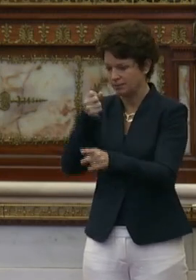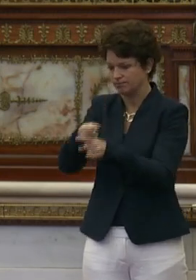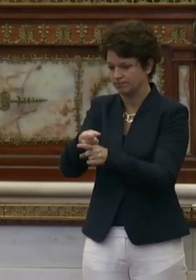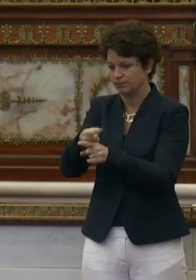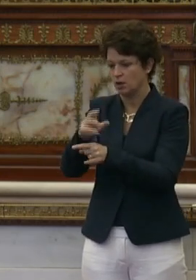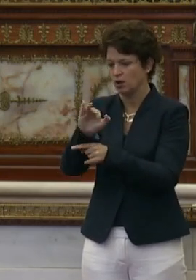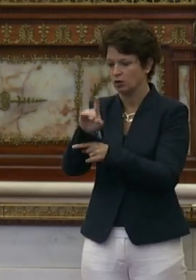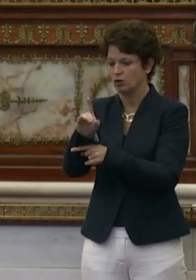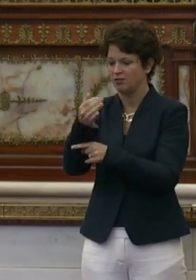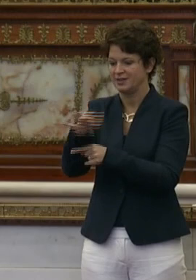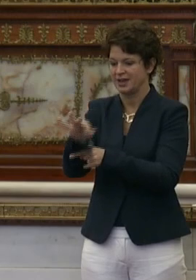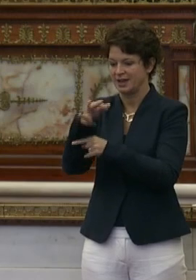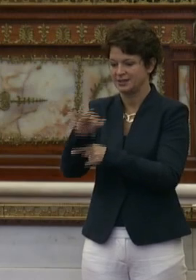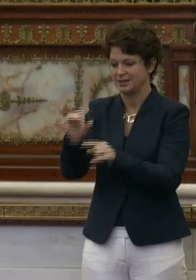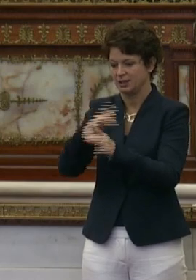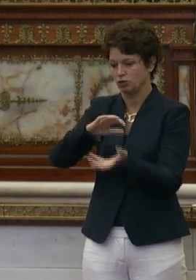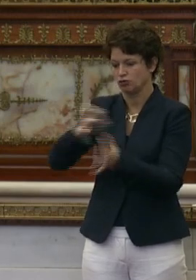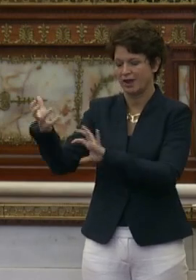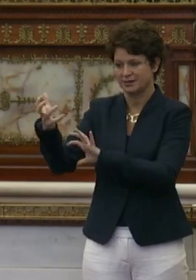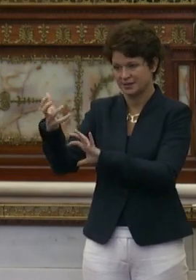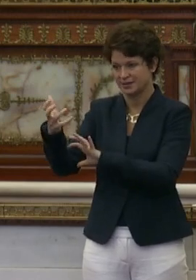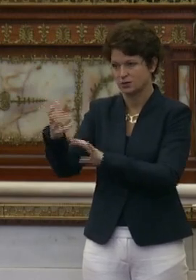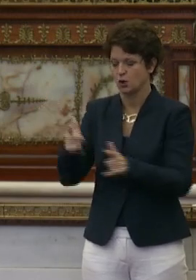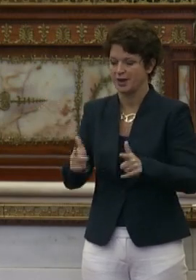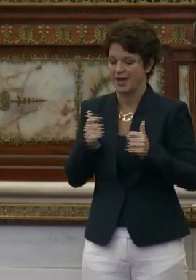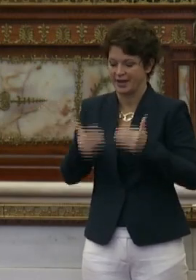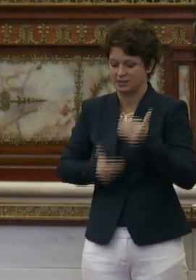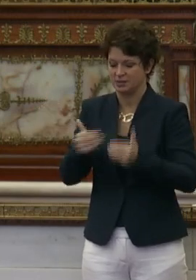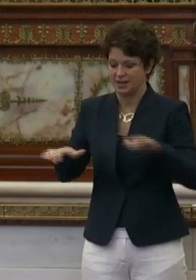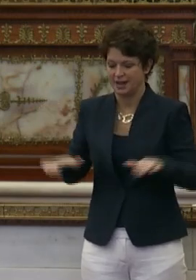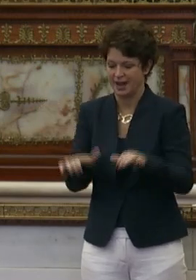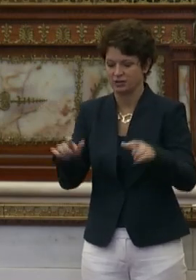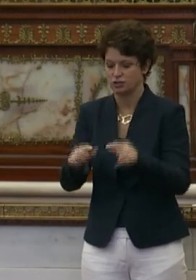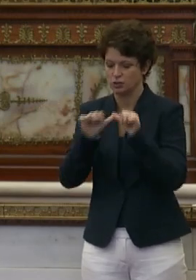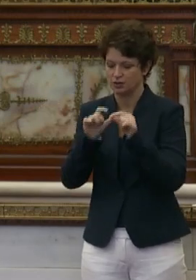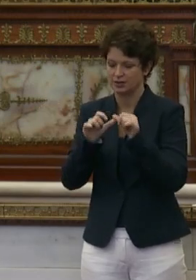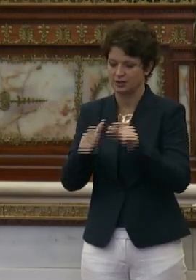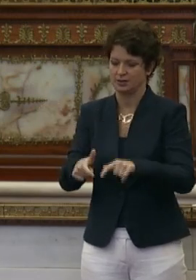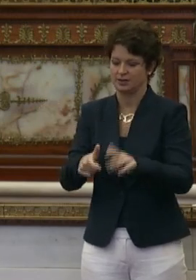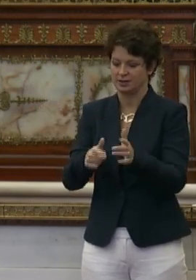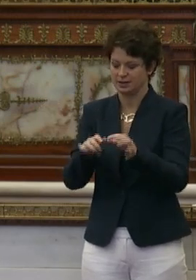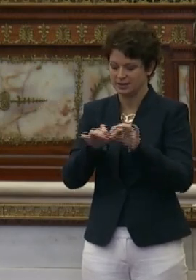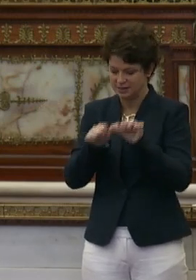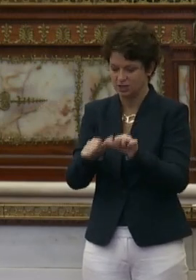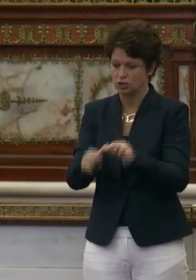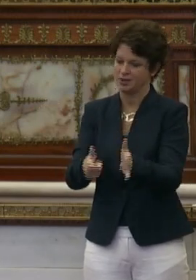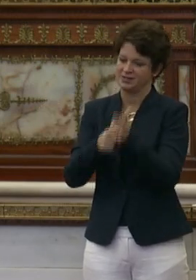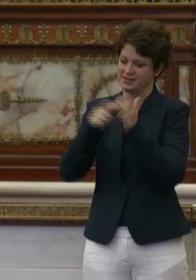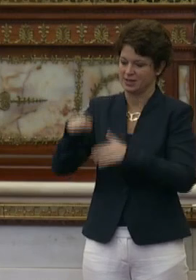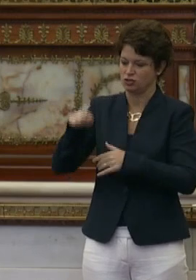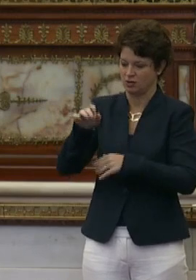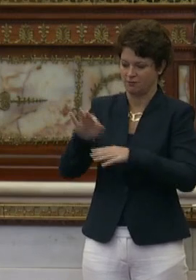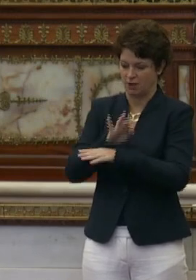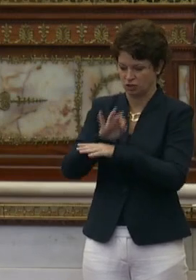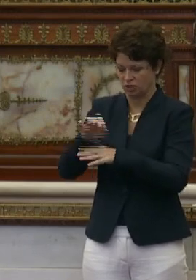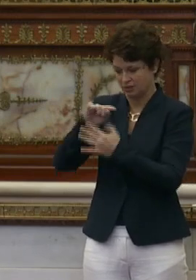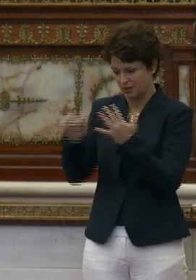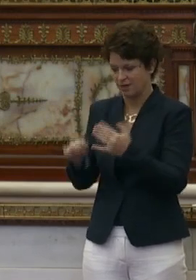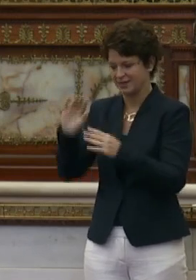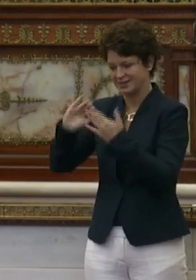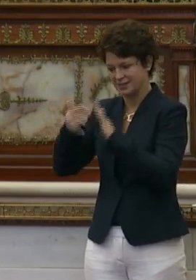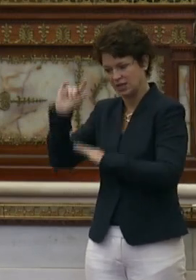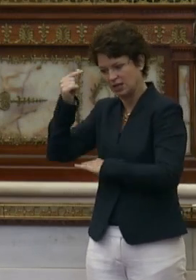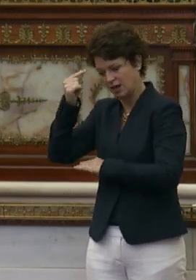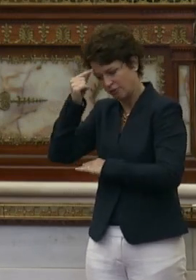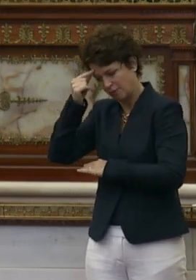the COVID-19 crisis or that require expedited action to continue essential government function. There are several matters on the calendar